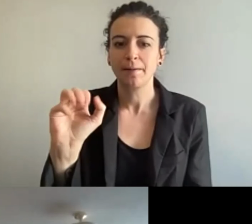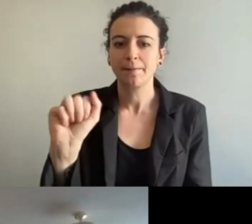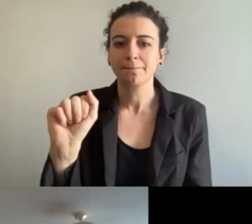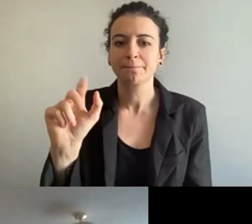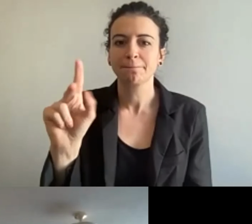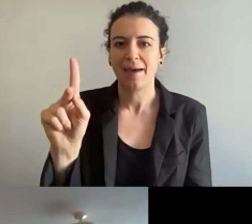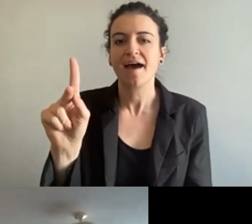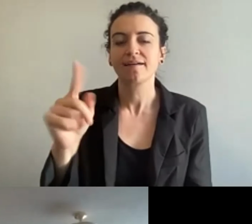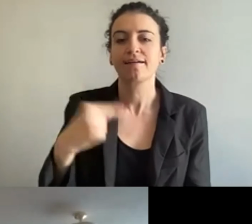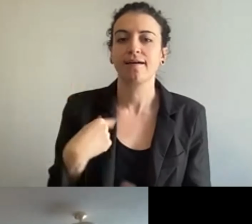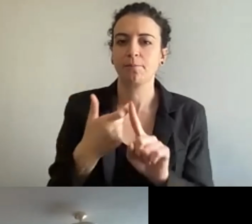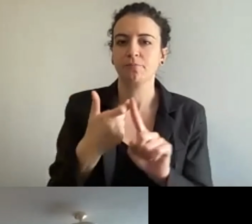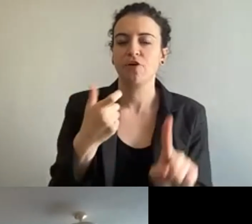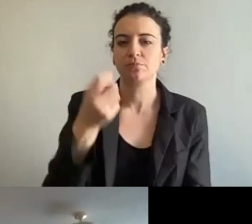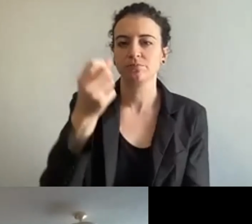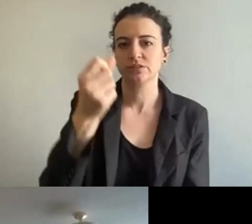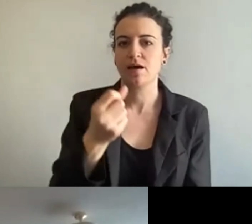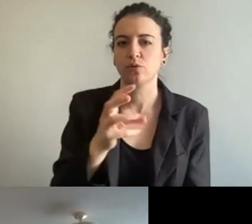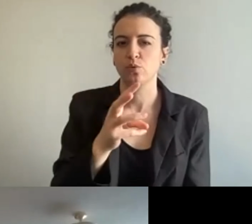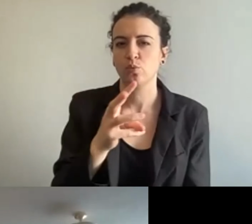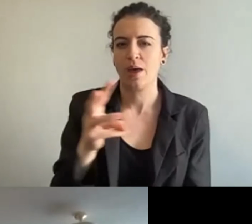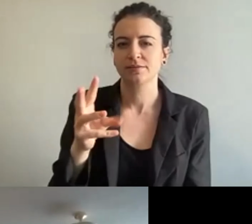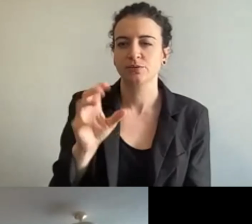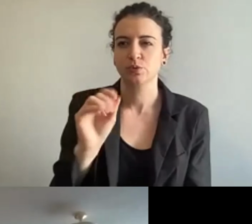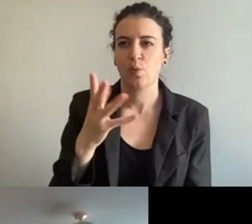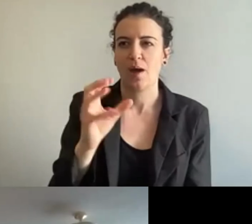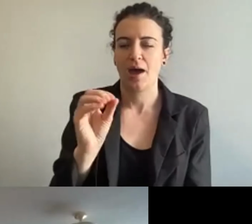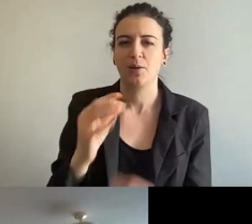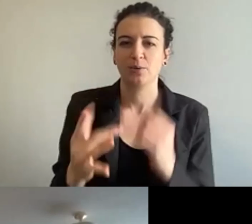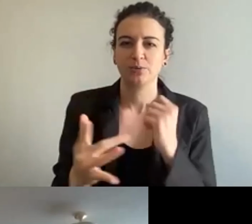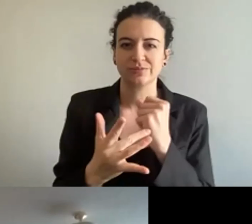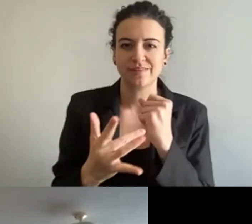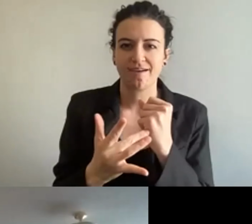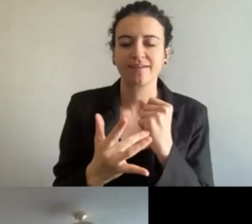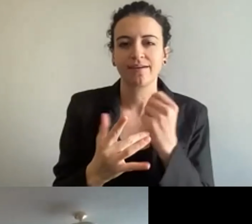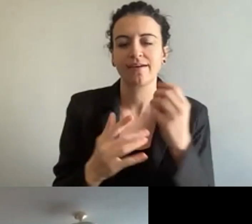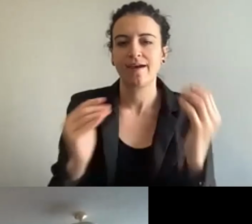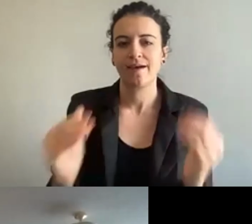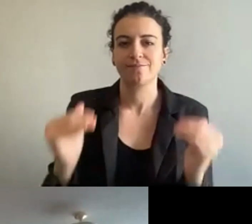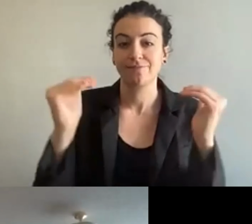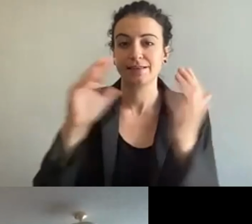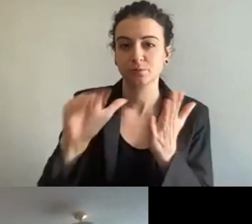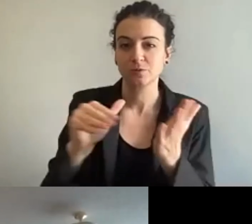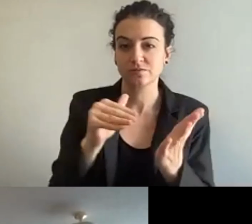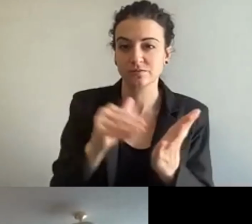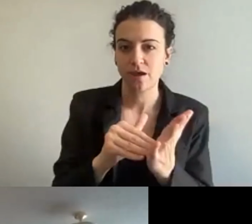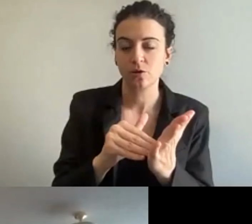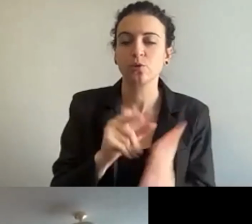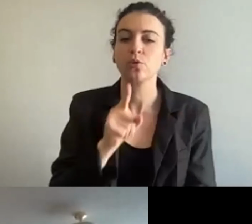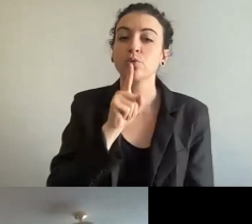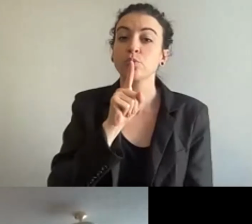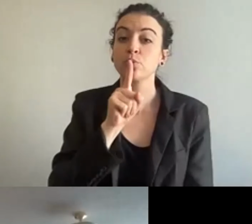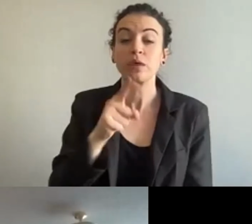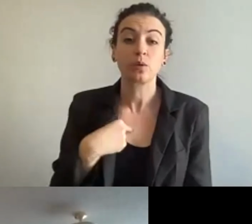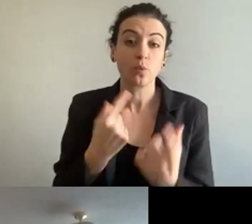Ambassador. One of my big focuses for this time is